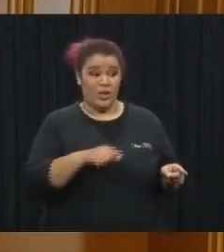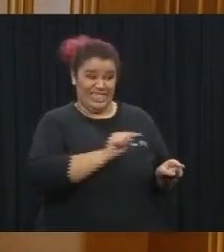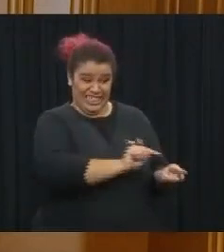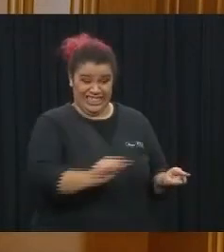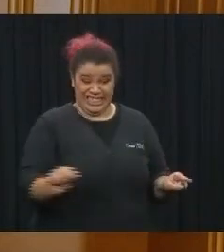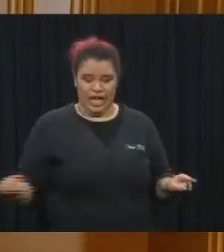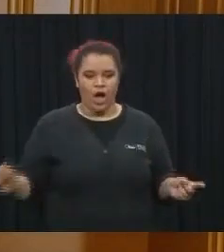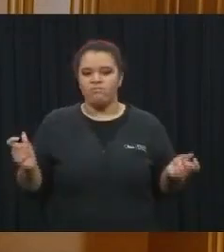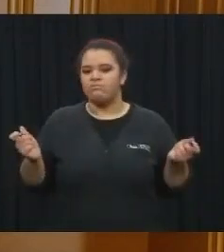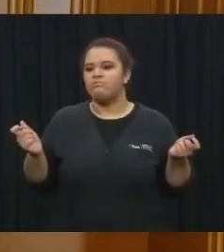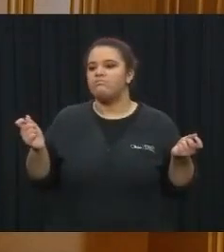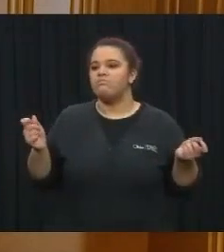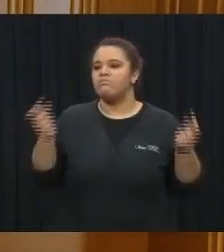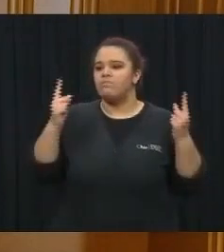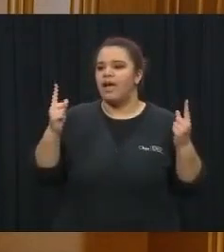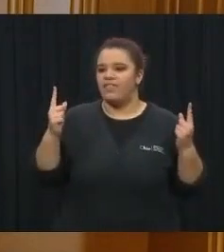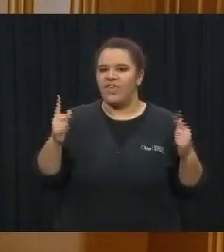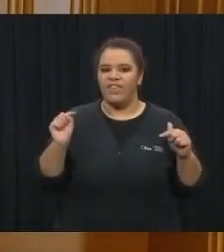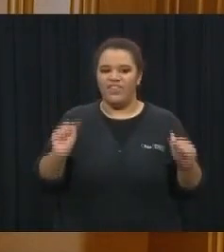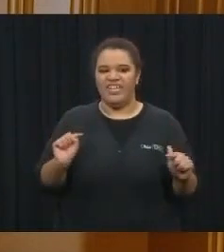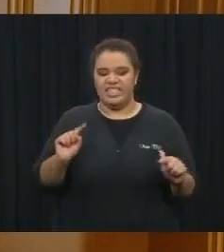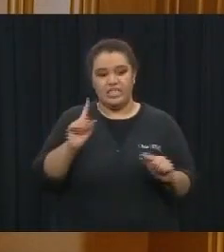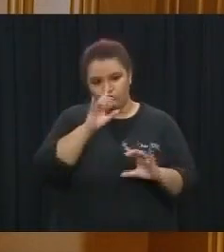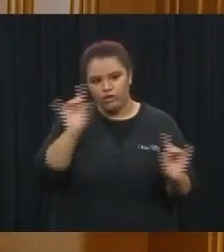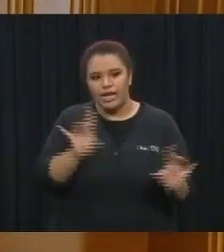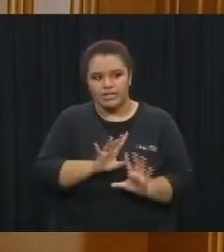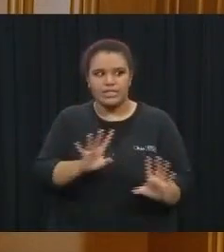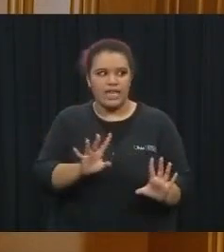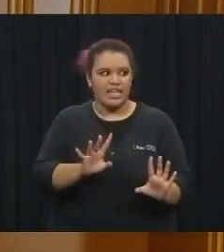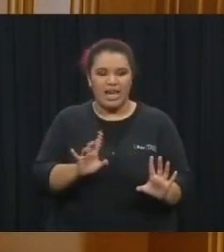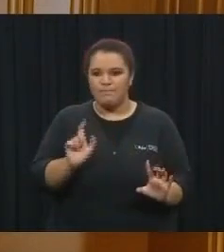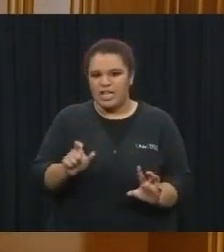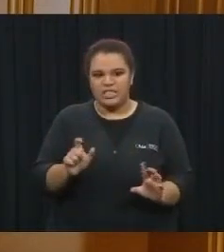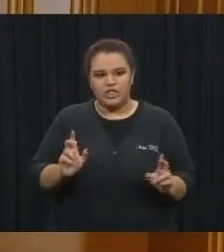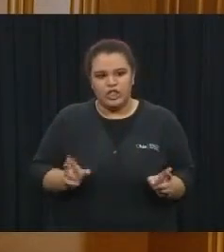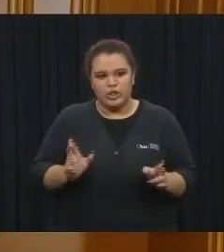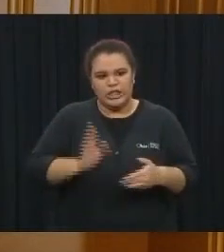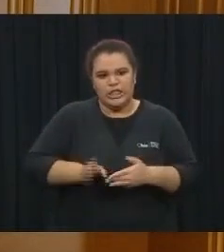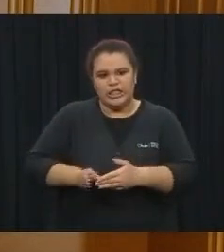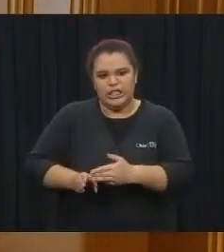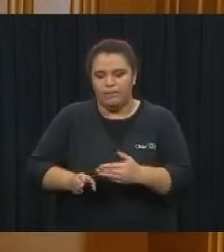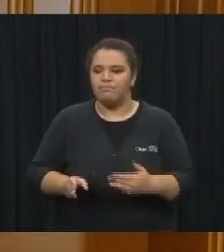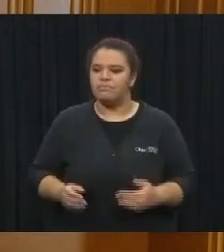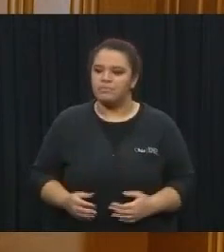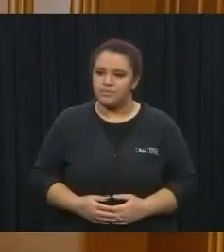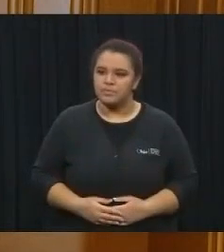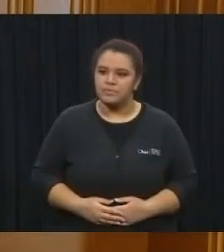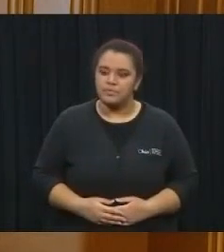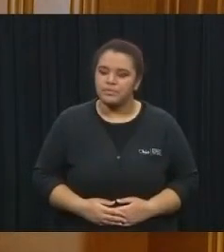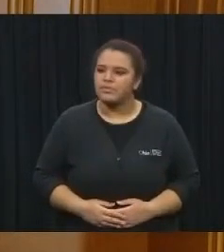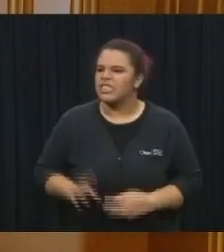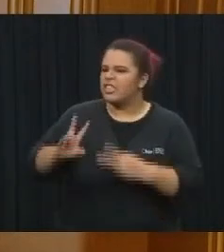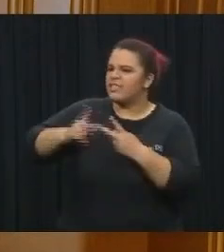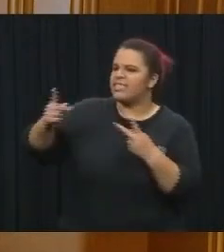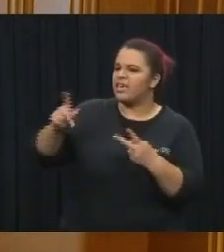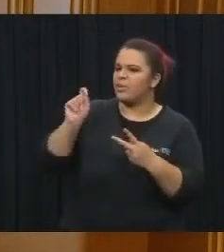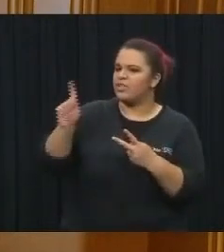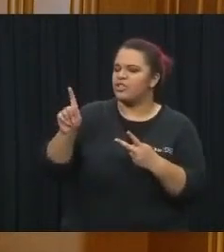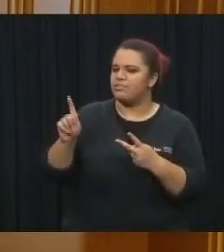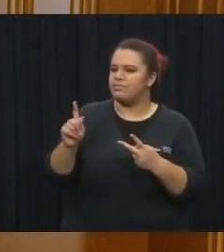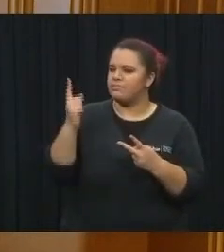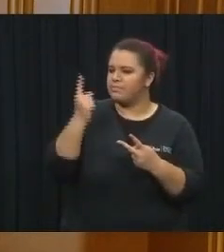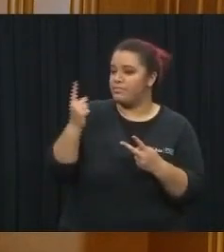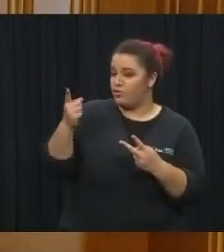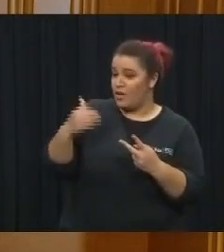they understand it, they know there's a sense of urgency. So we'll get some things done this week. And just as a follow-up, do you have a top